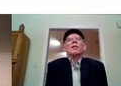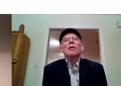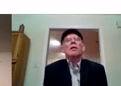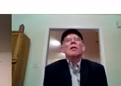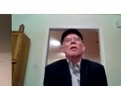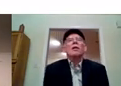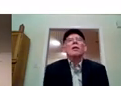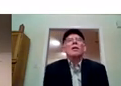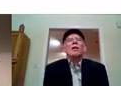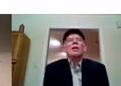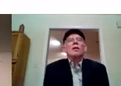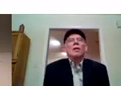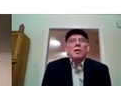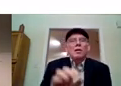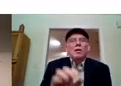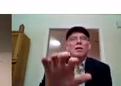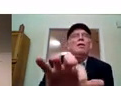of this proposal,